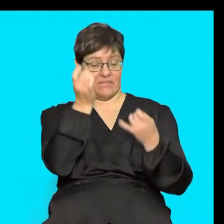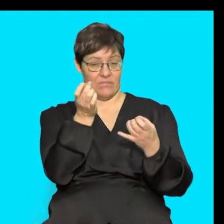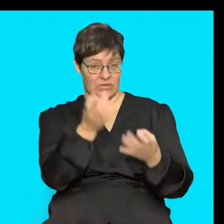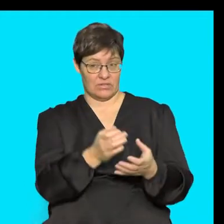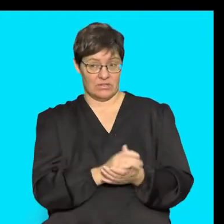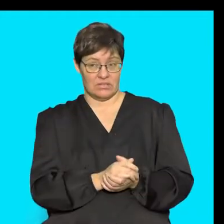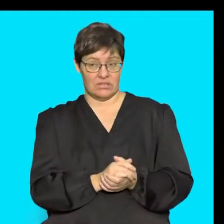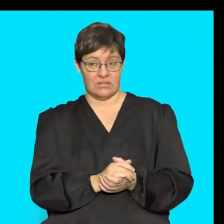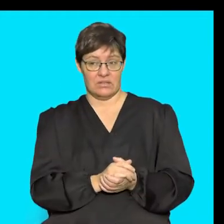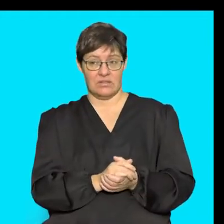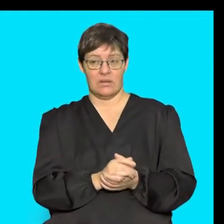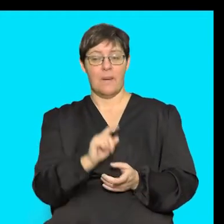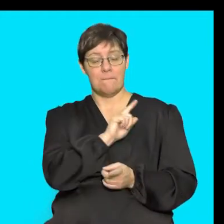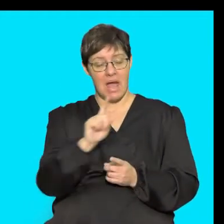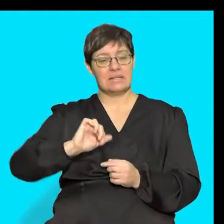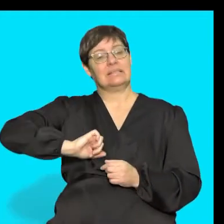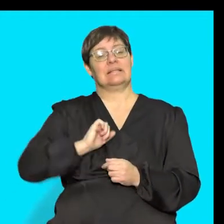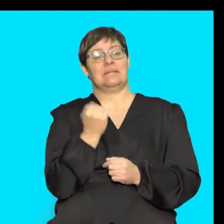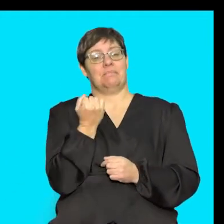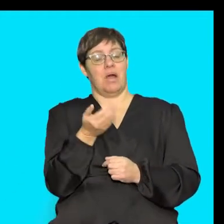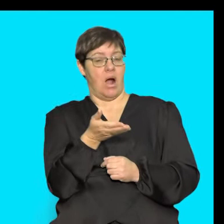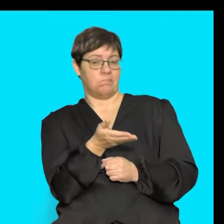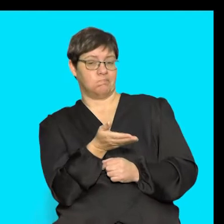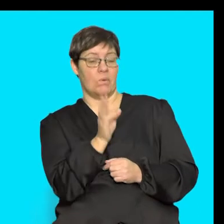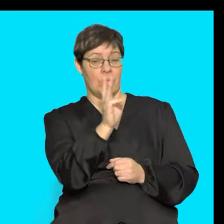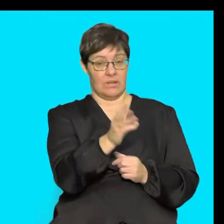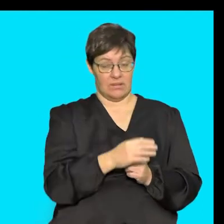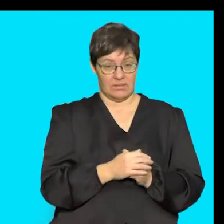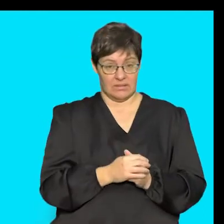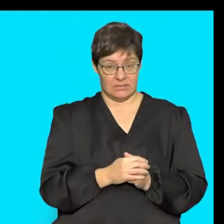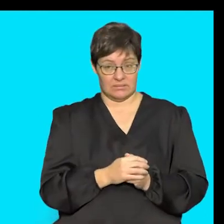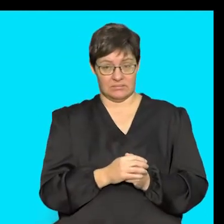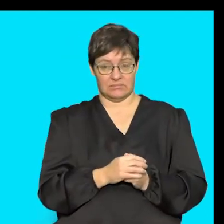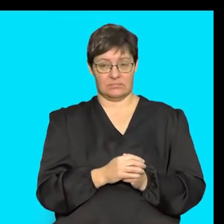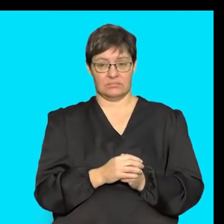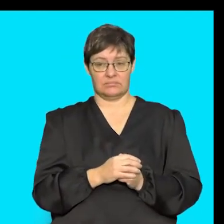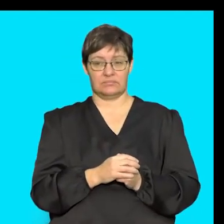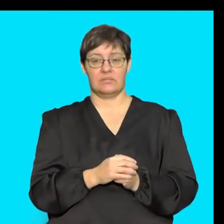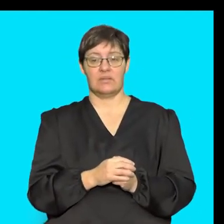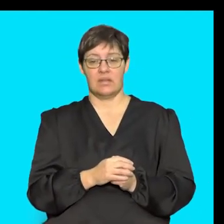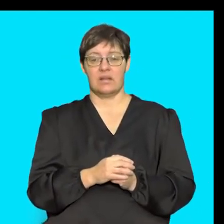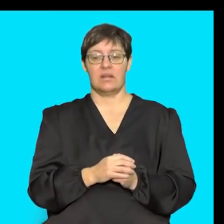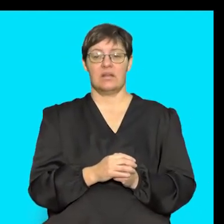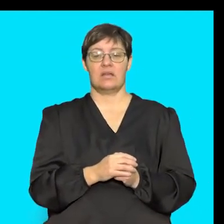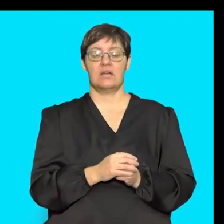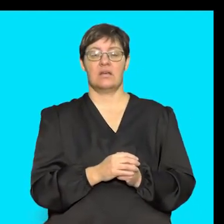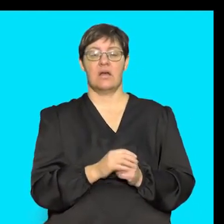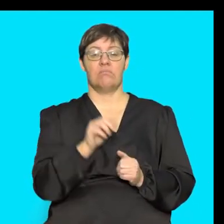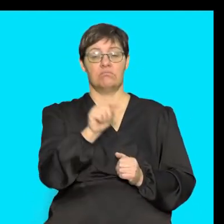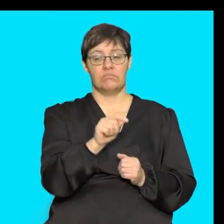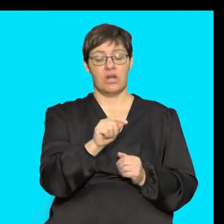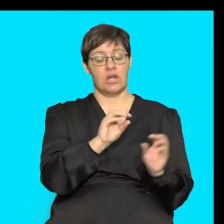data. But the data remains stored. It will be in the calculator, okay? Then you press Shift